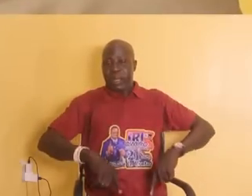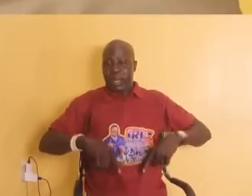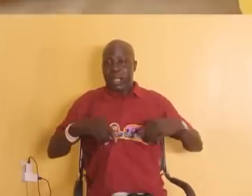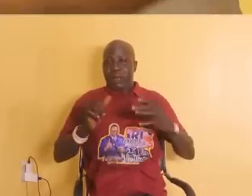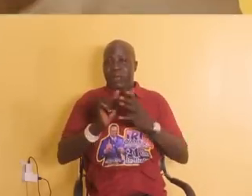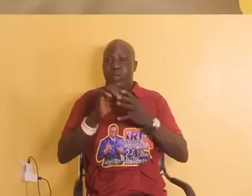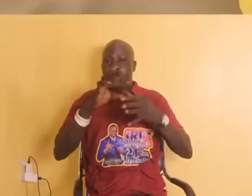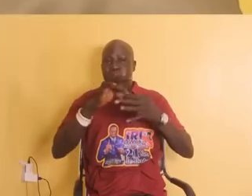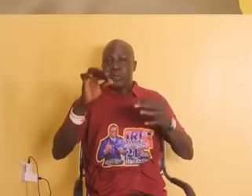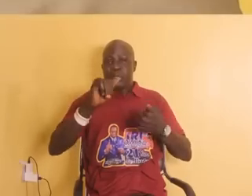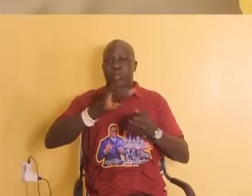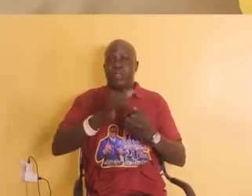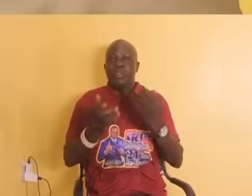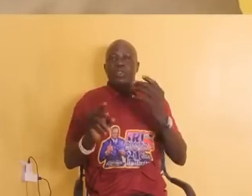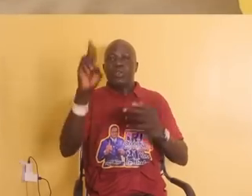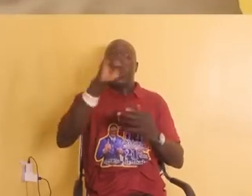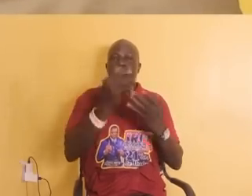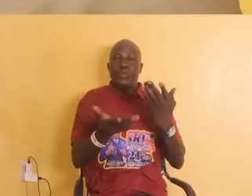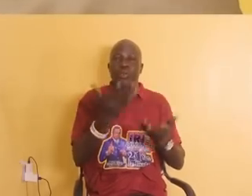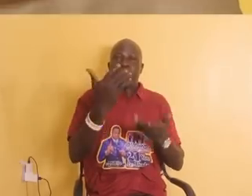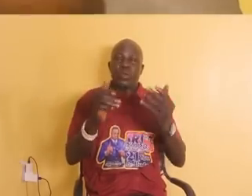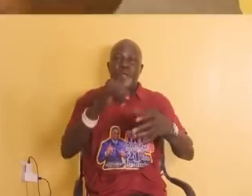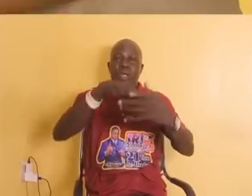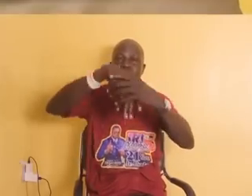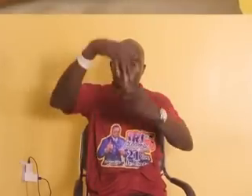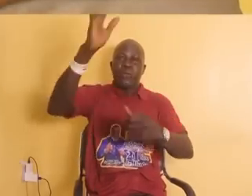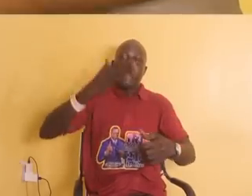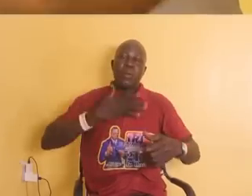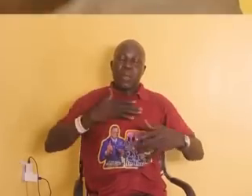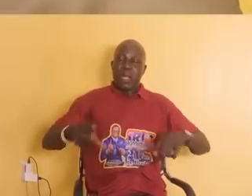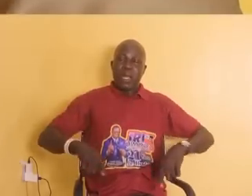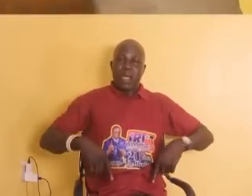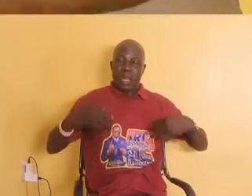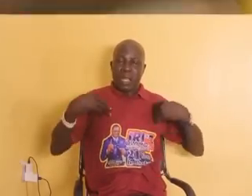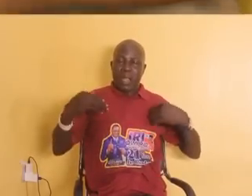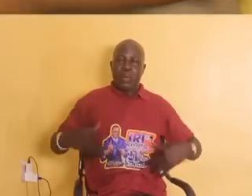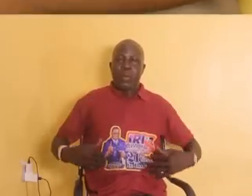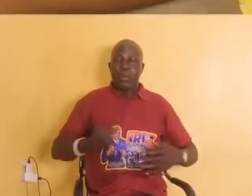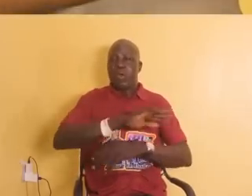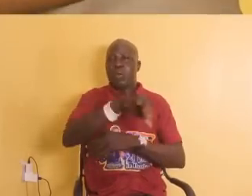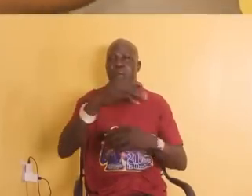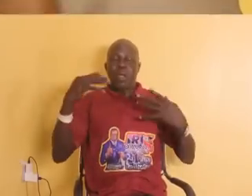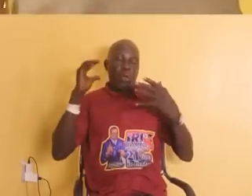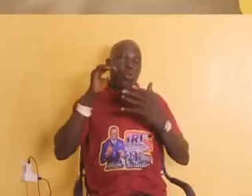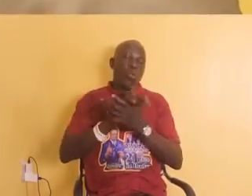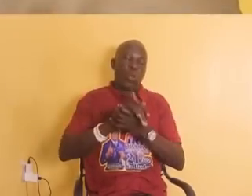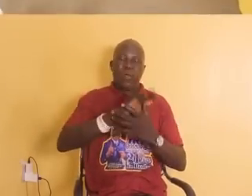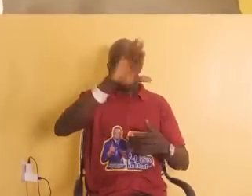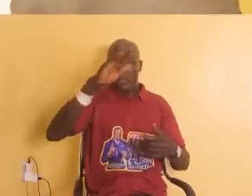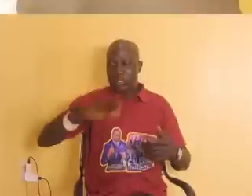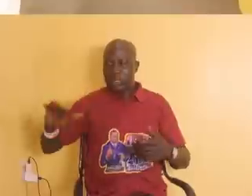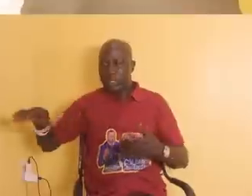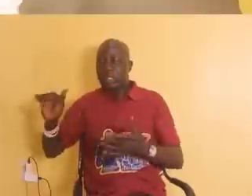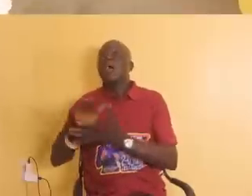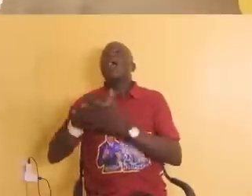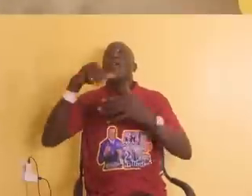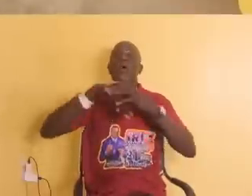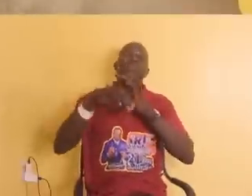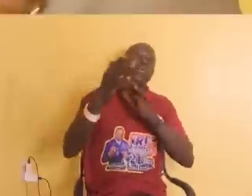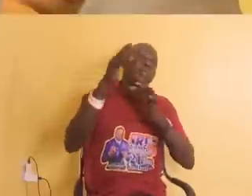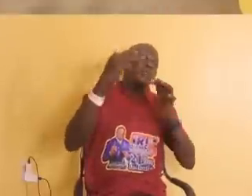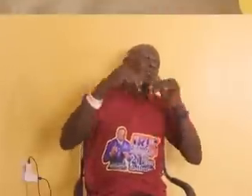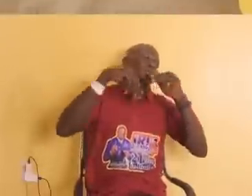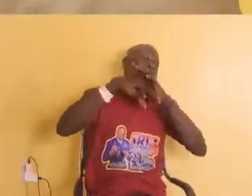o. E final me galara. Change them out of my life. Lara omo mi. Lara aya mi. O ya. Wa. O